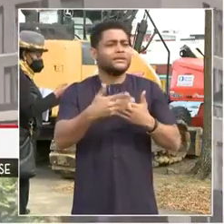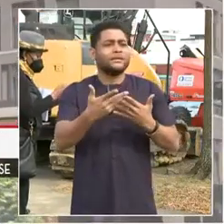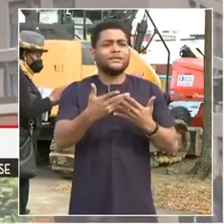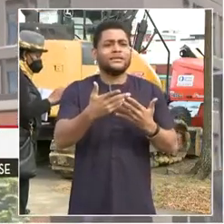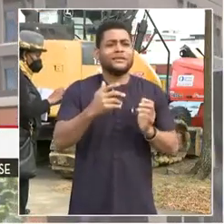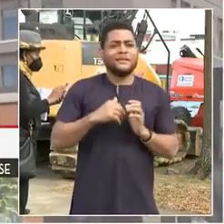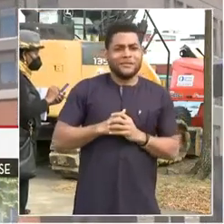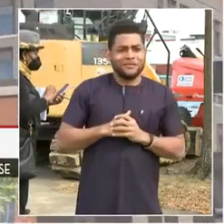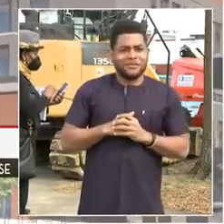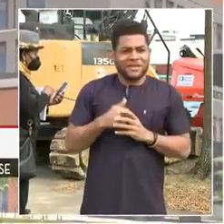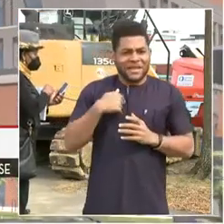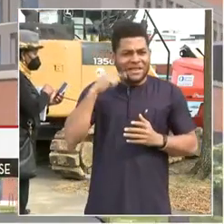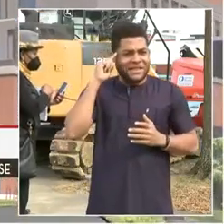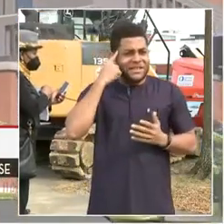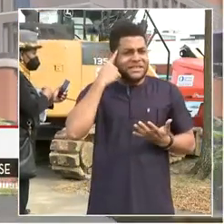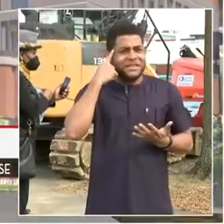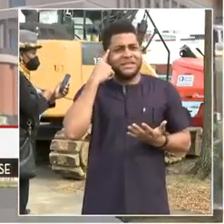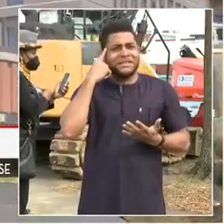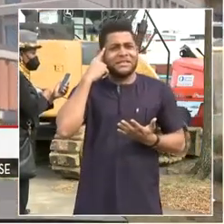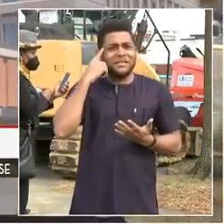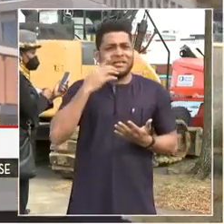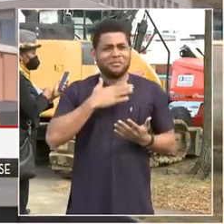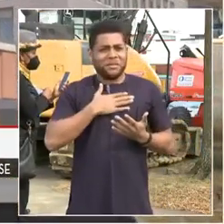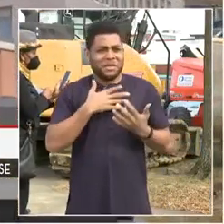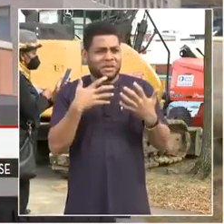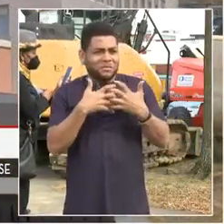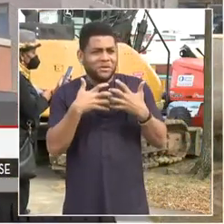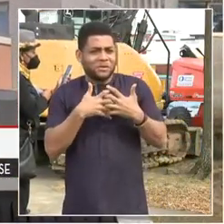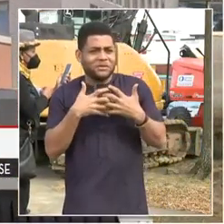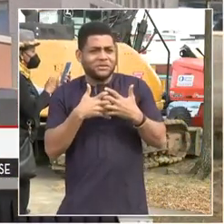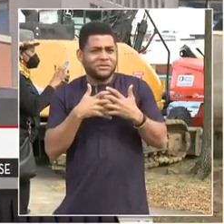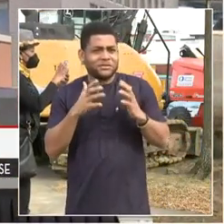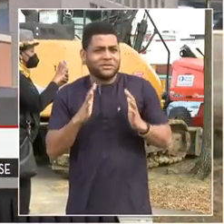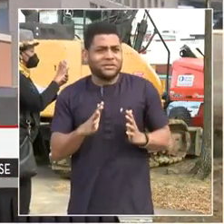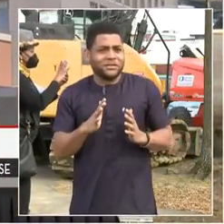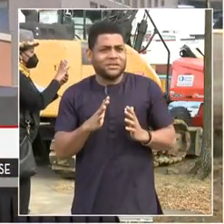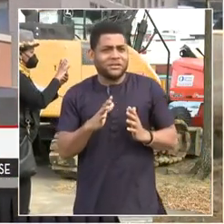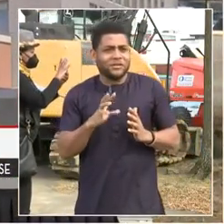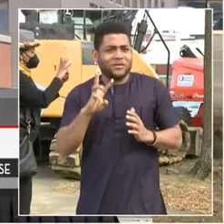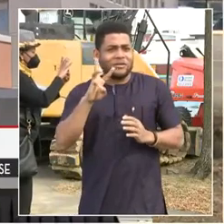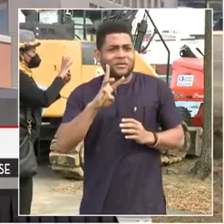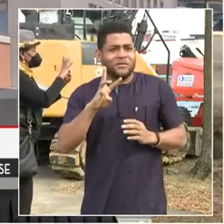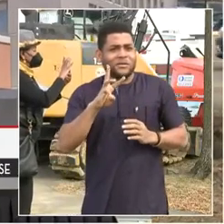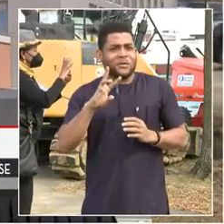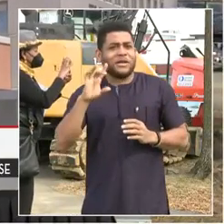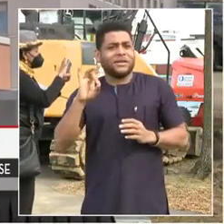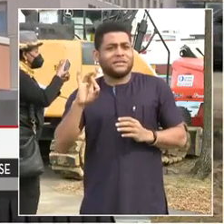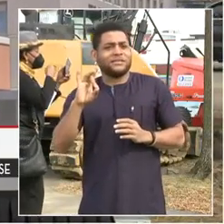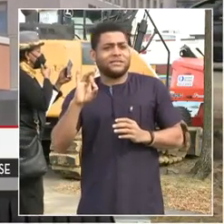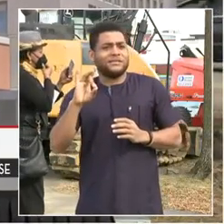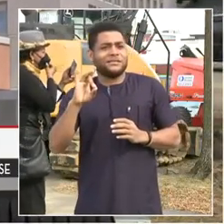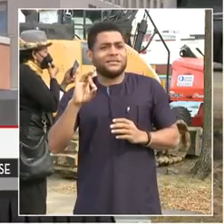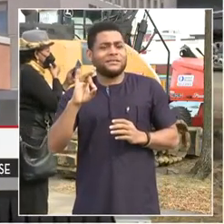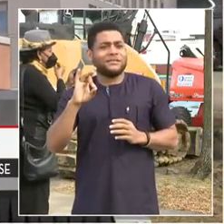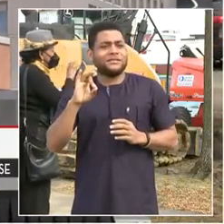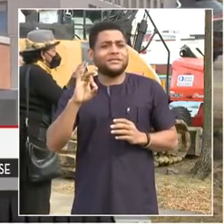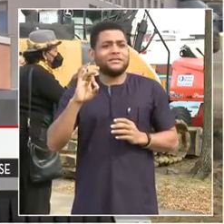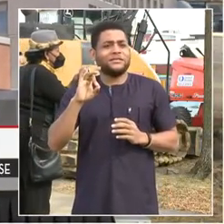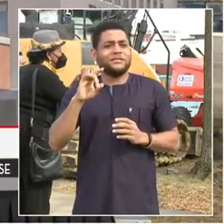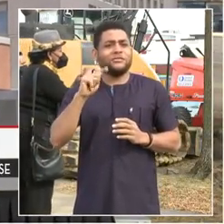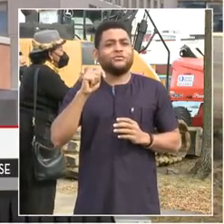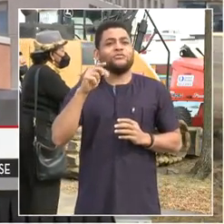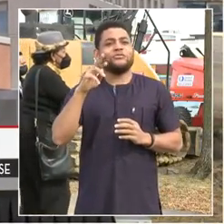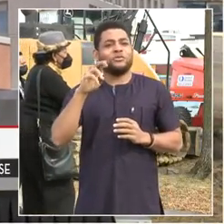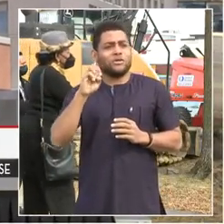I think my partner in Ward 8, Trayon, are you